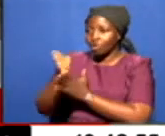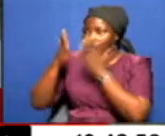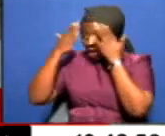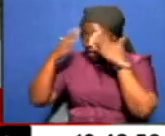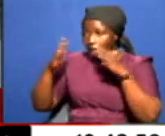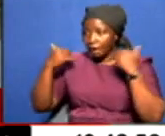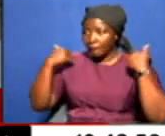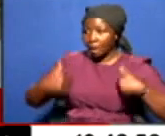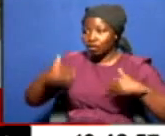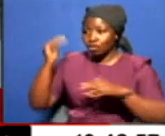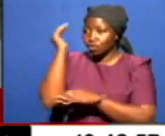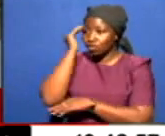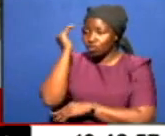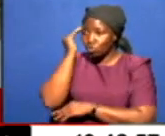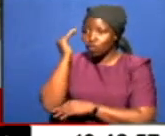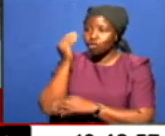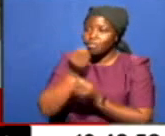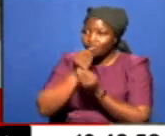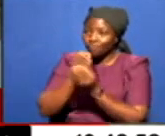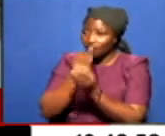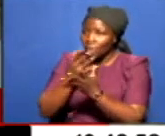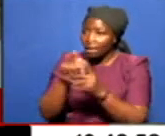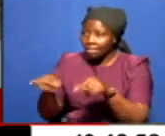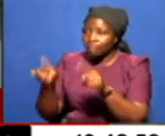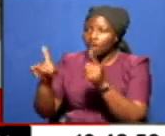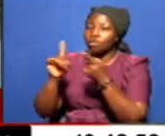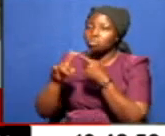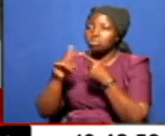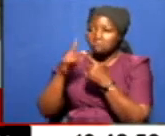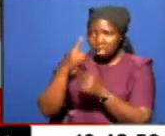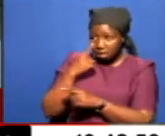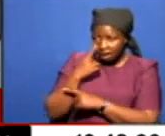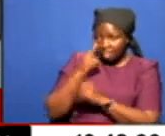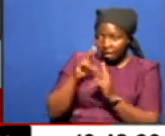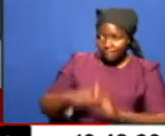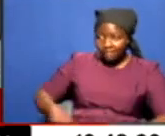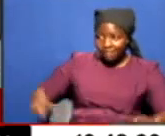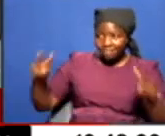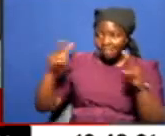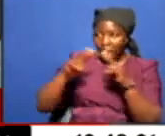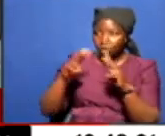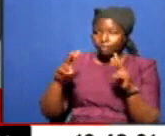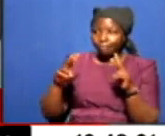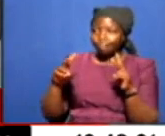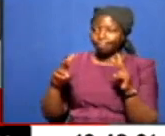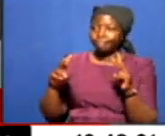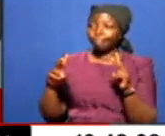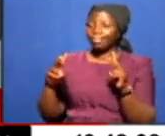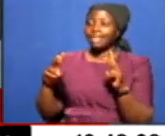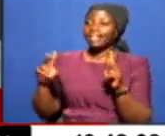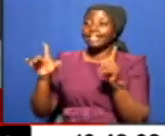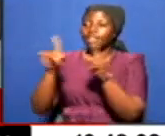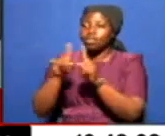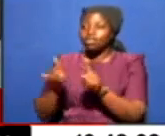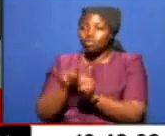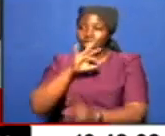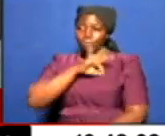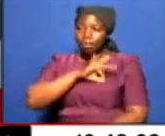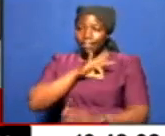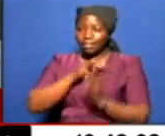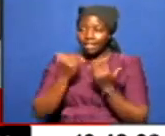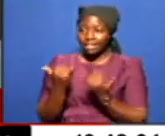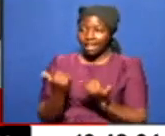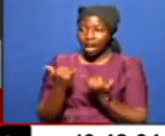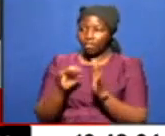that convincing them to see the value and, you know, basically the benefit right now, like instant coffee